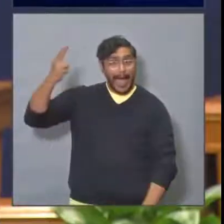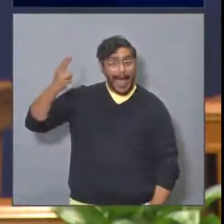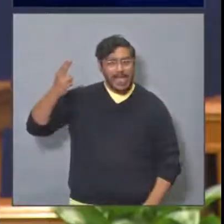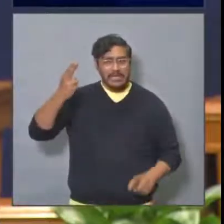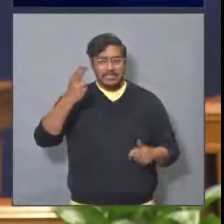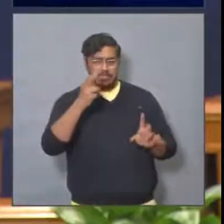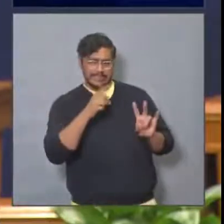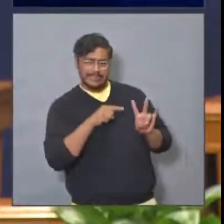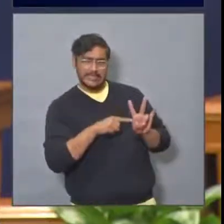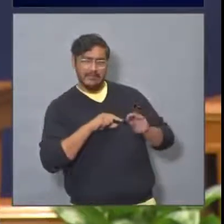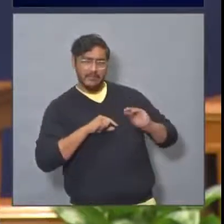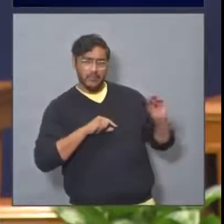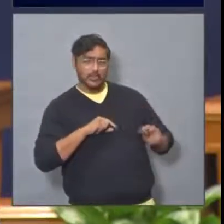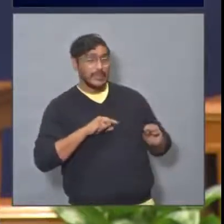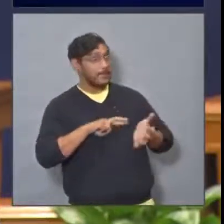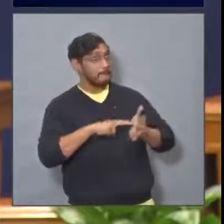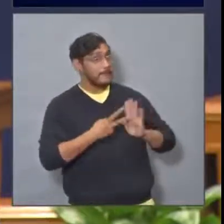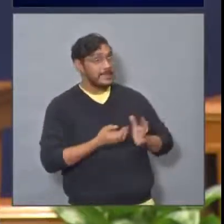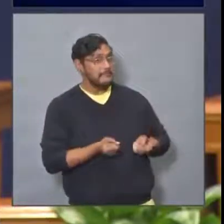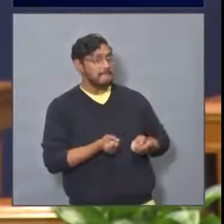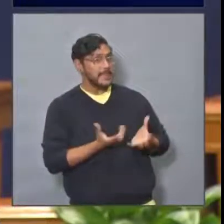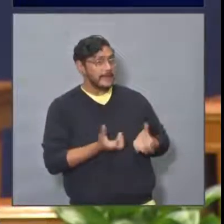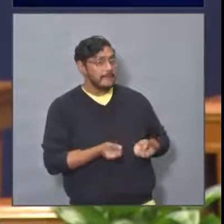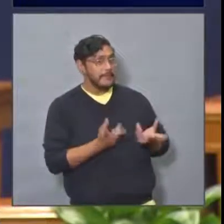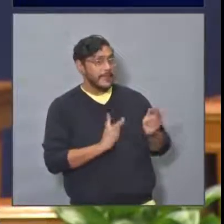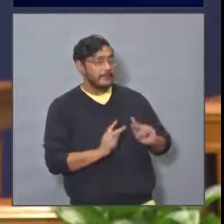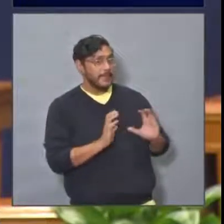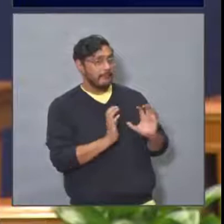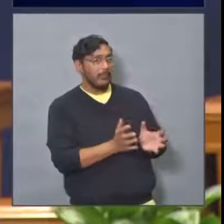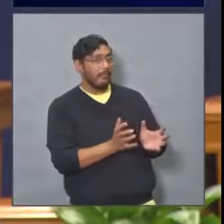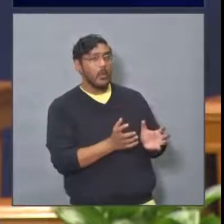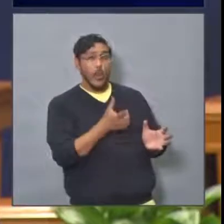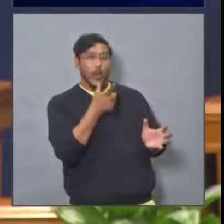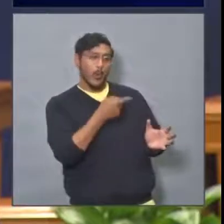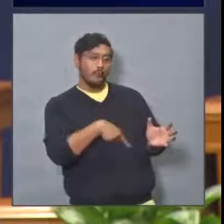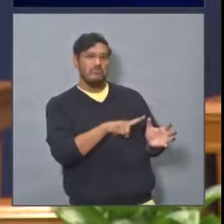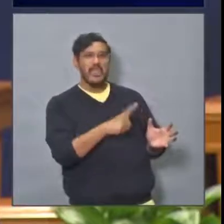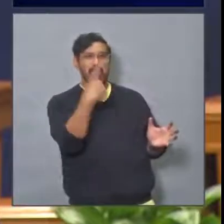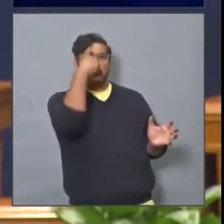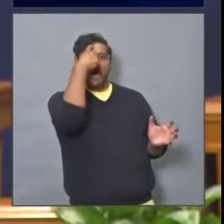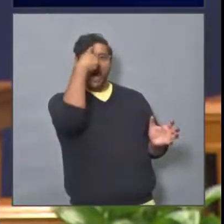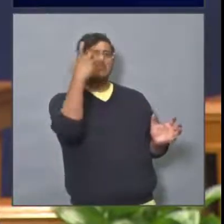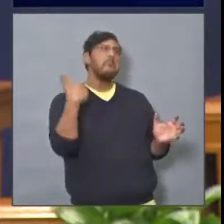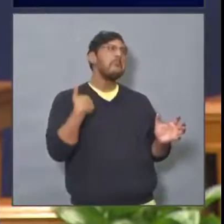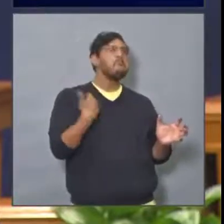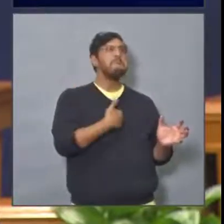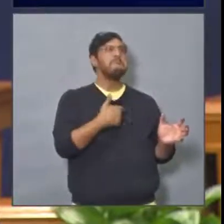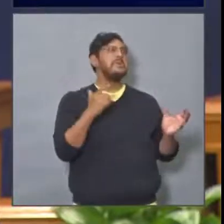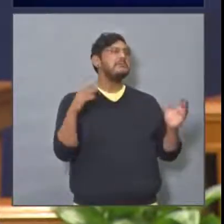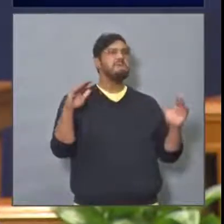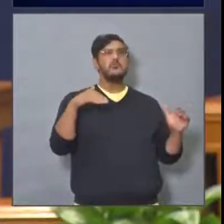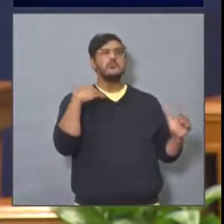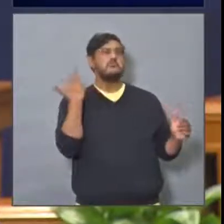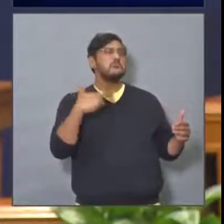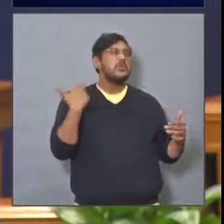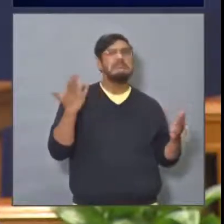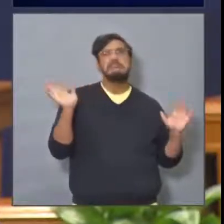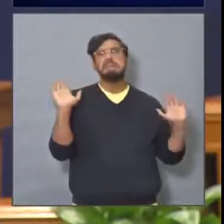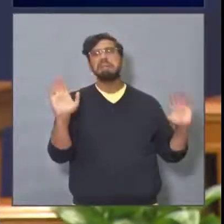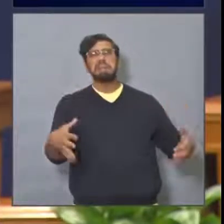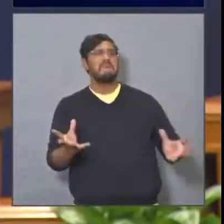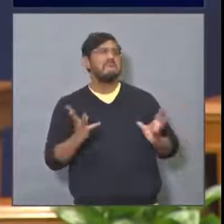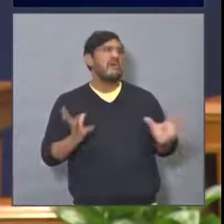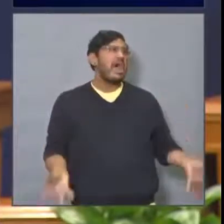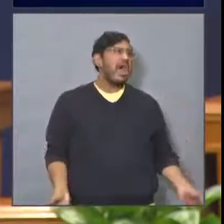7% represents dozens and dozens of people who may have thought that they were at no risk for having serious illness and